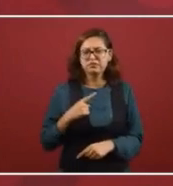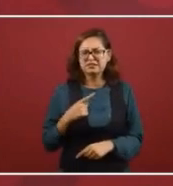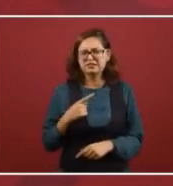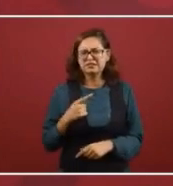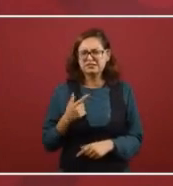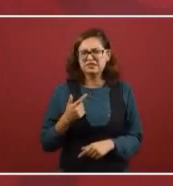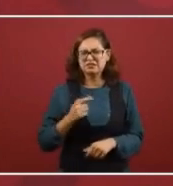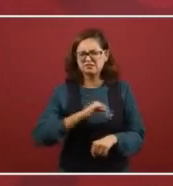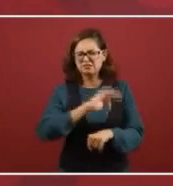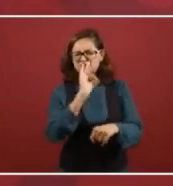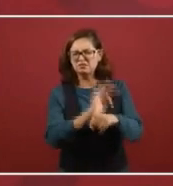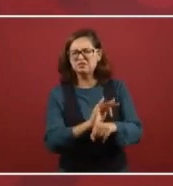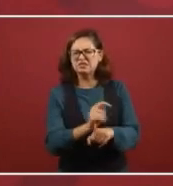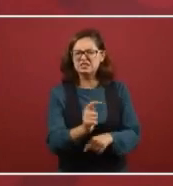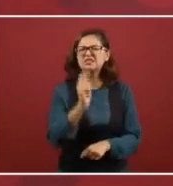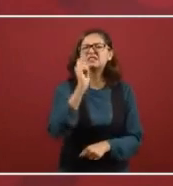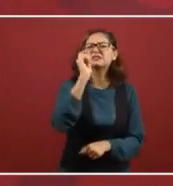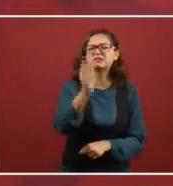Defense of what?